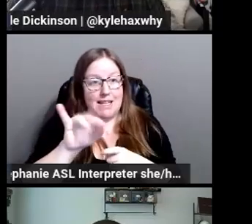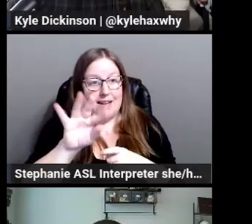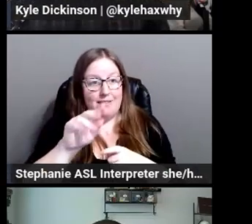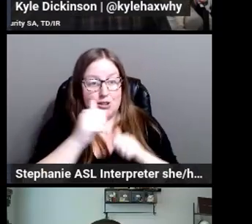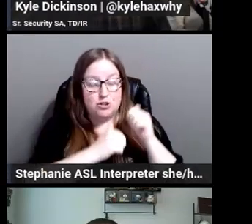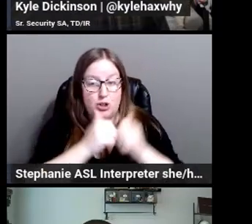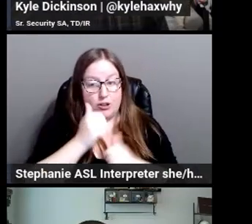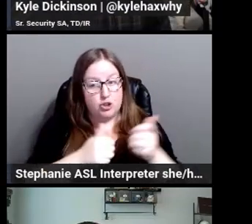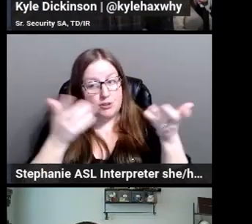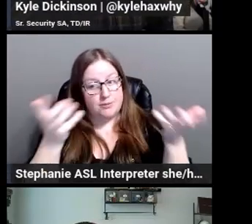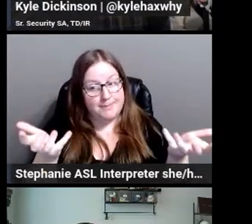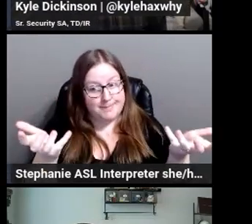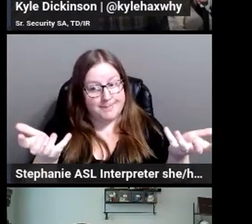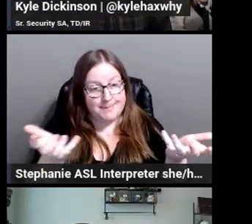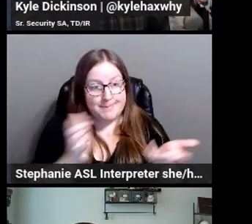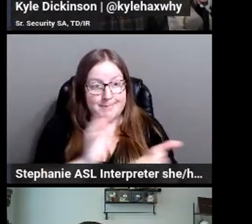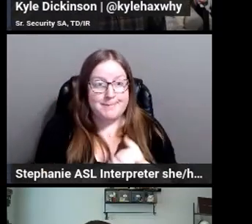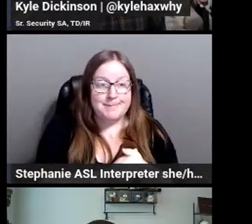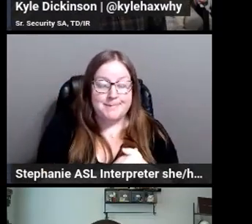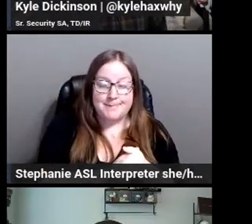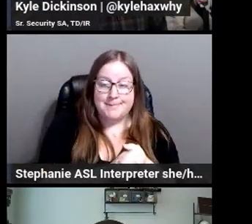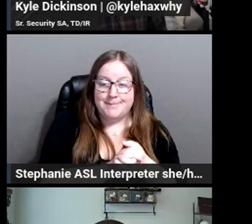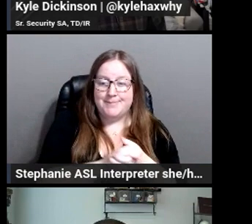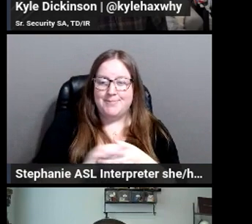logs, how about it?